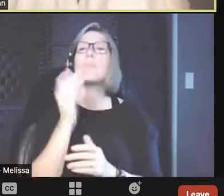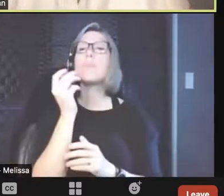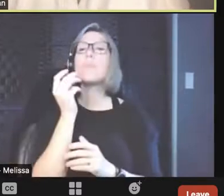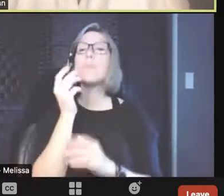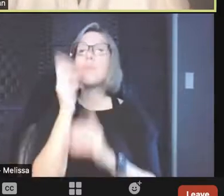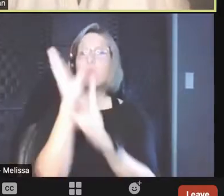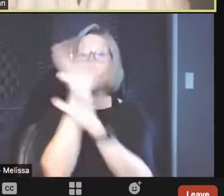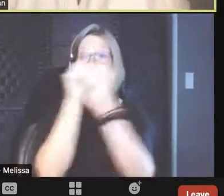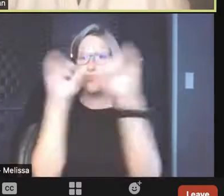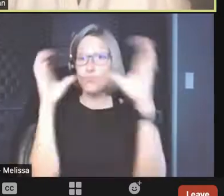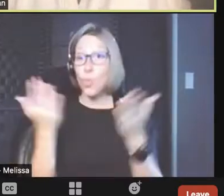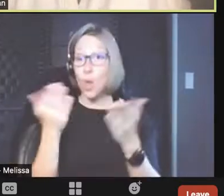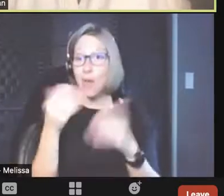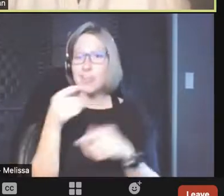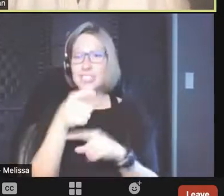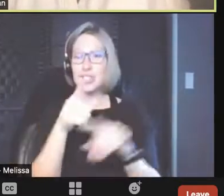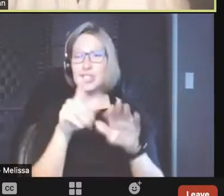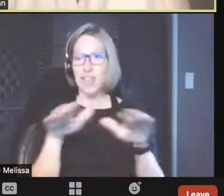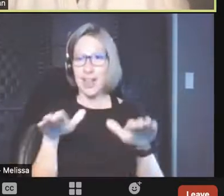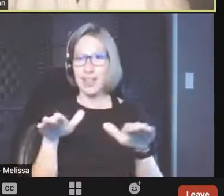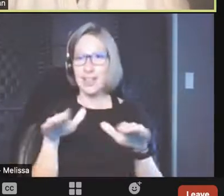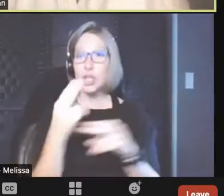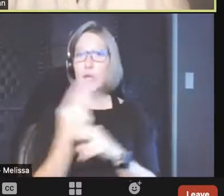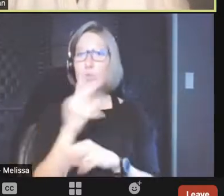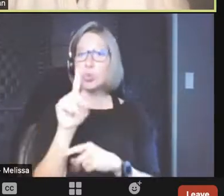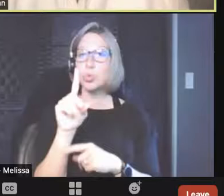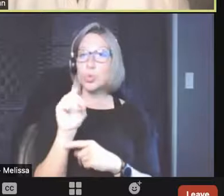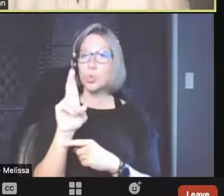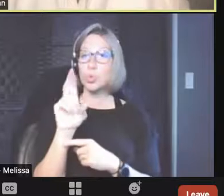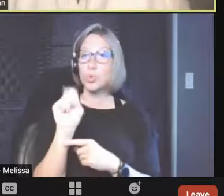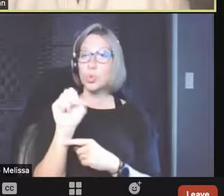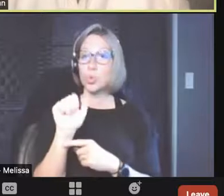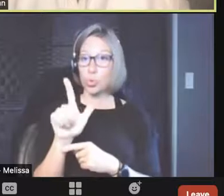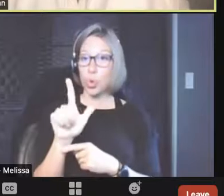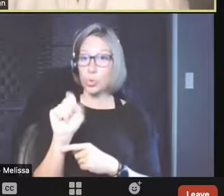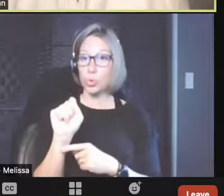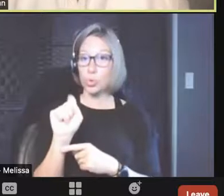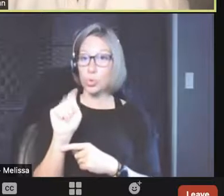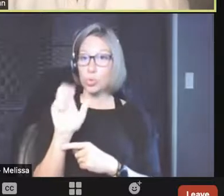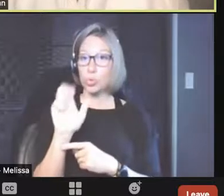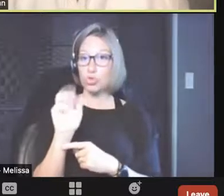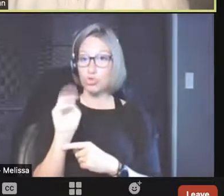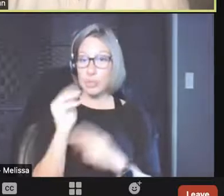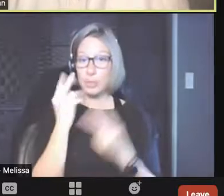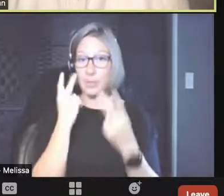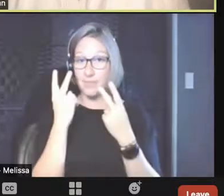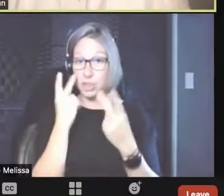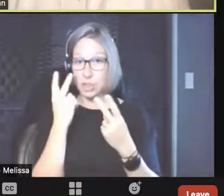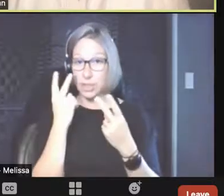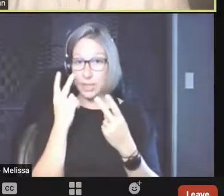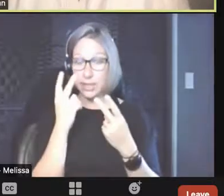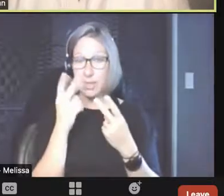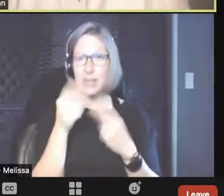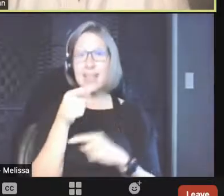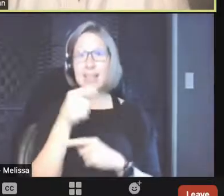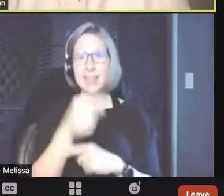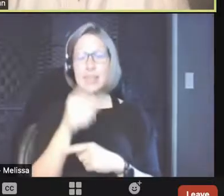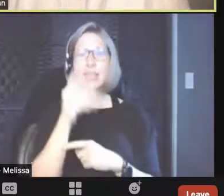dorsal stream vision. I think you can all relate to this. This boy, this is that child.